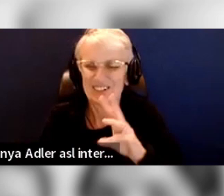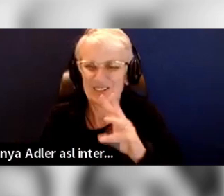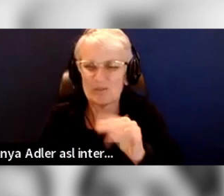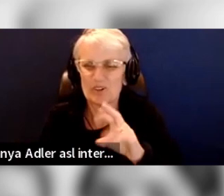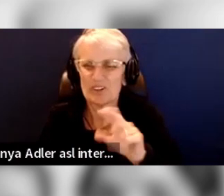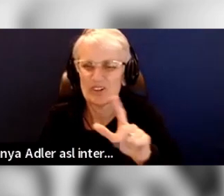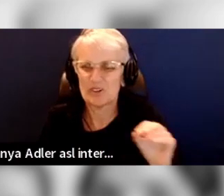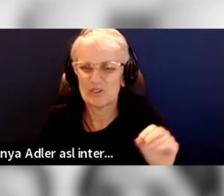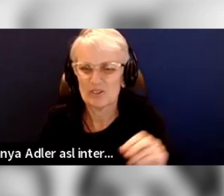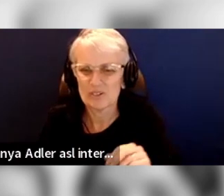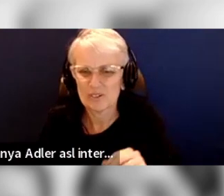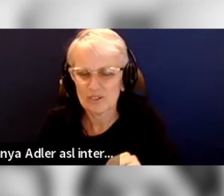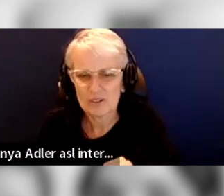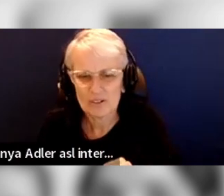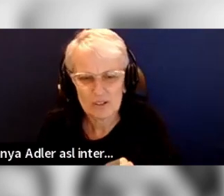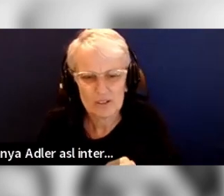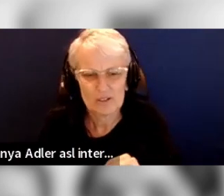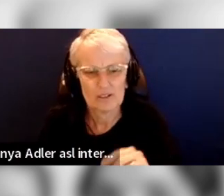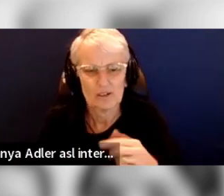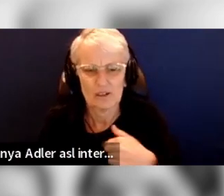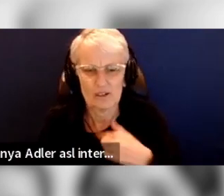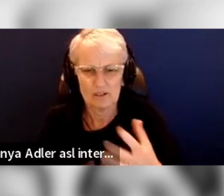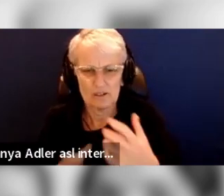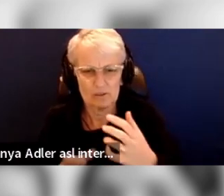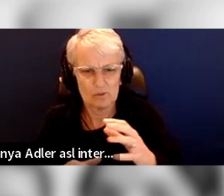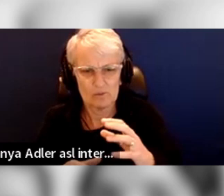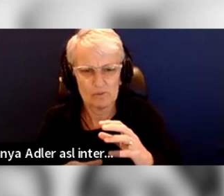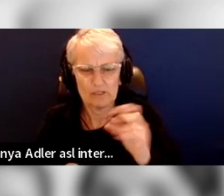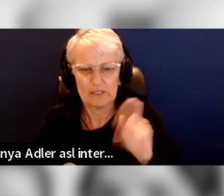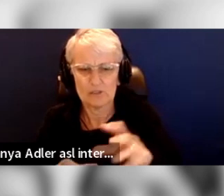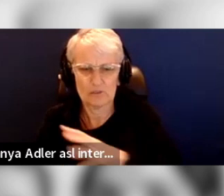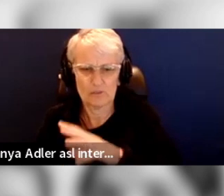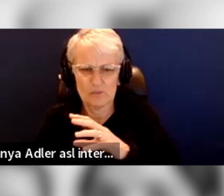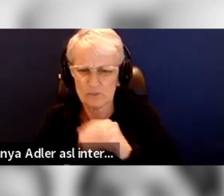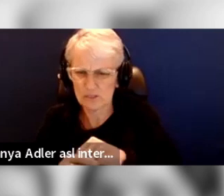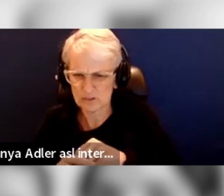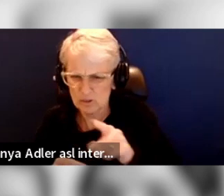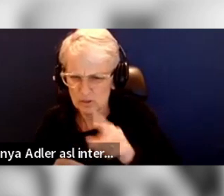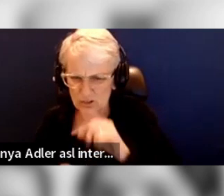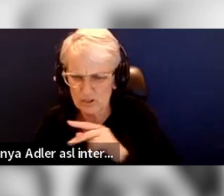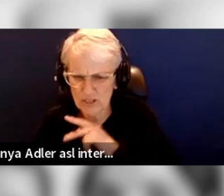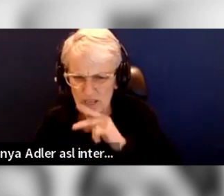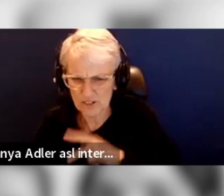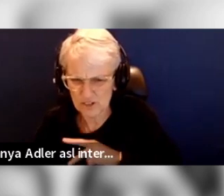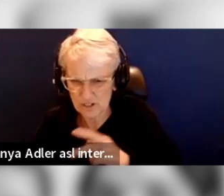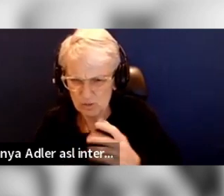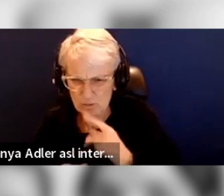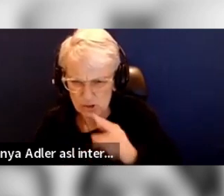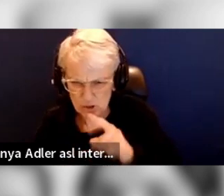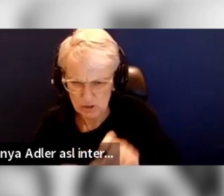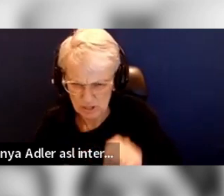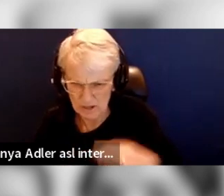also, does all founders need to be participate in the cohort as well? Oh, so you're in Kitchener and you want to make sure you can